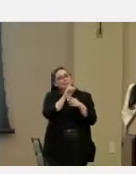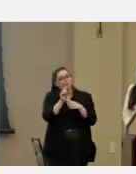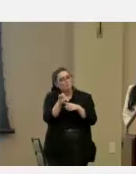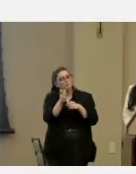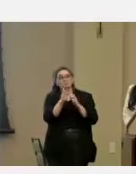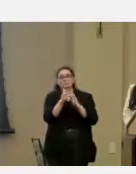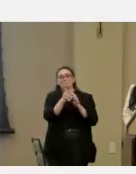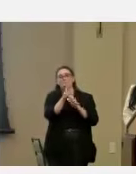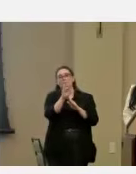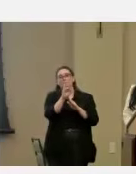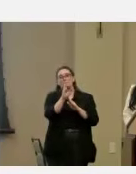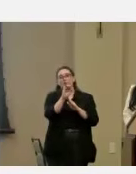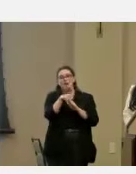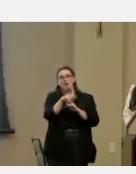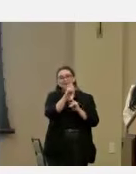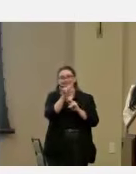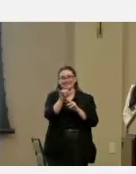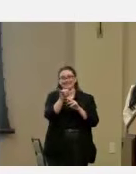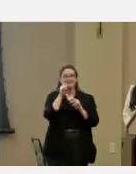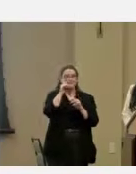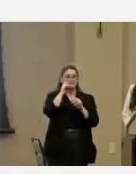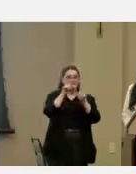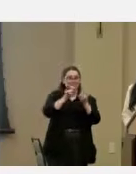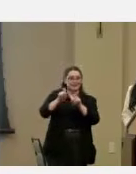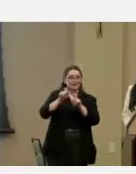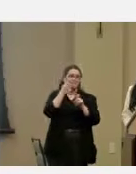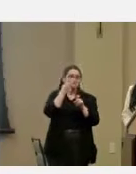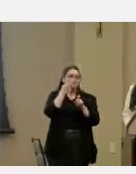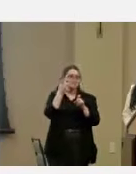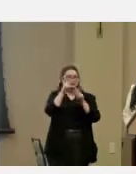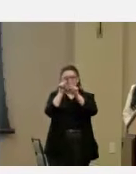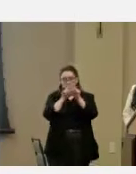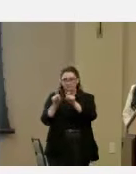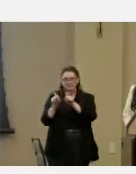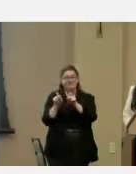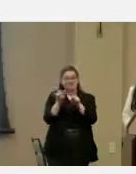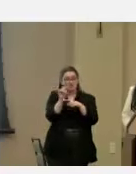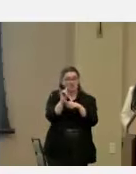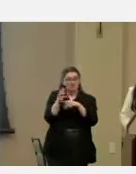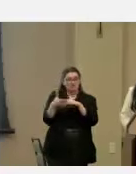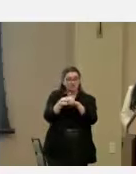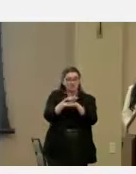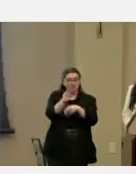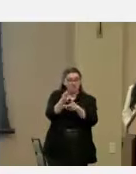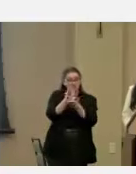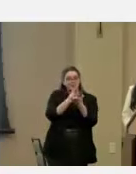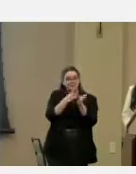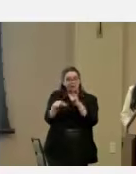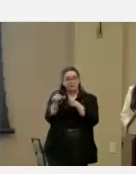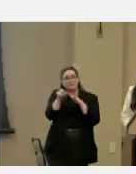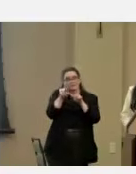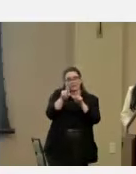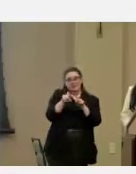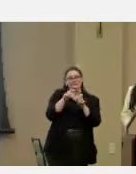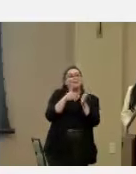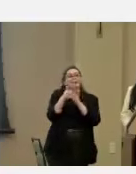to make sure, because like I said, it can mimic other things, but also for insurance coverage for your treatment plans. And then I will often